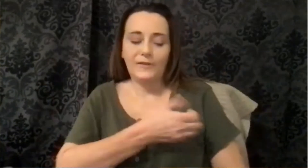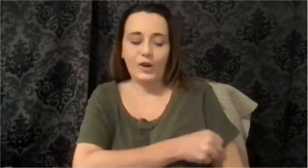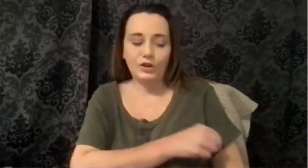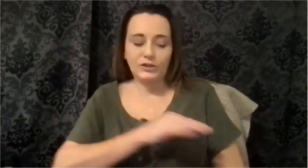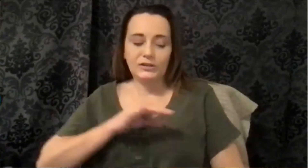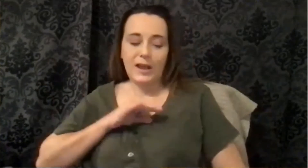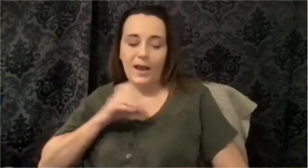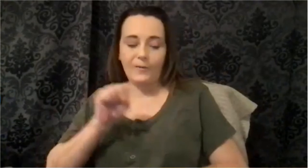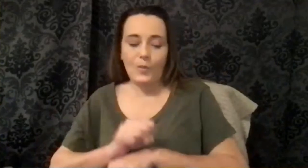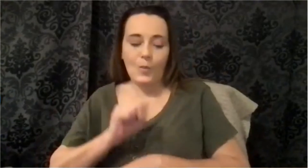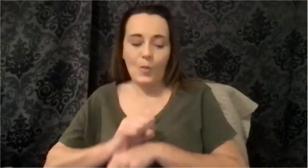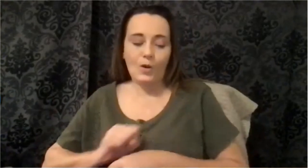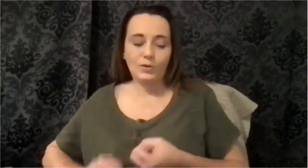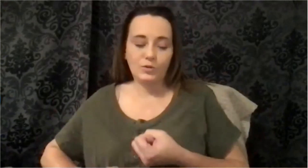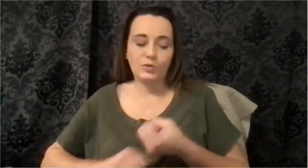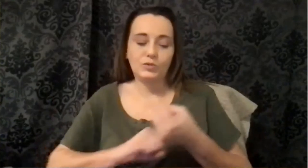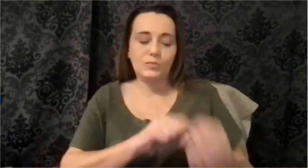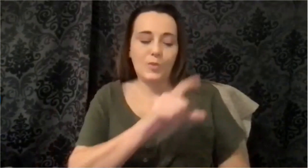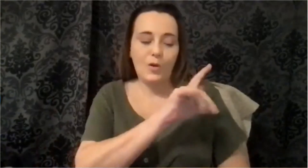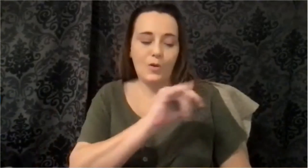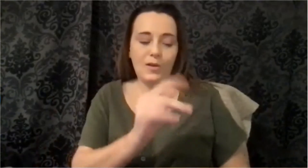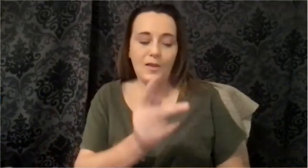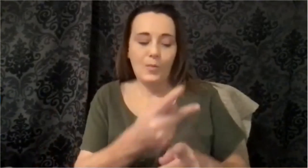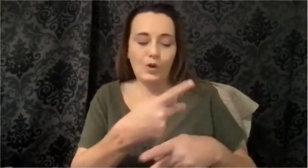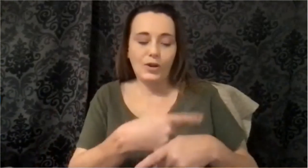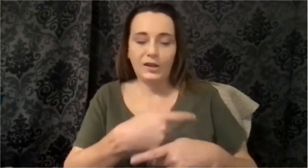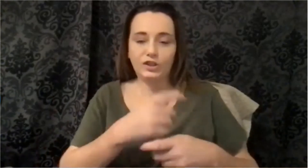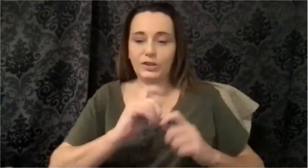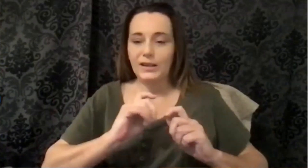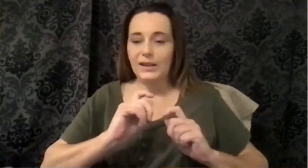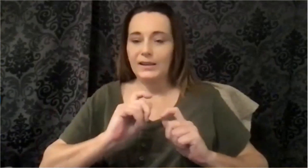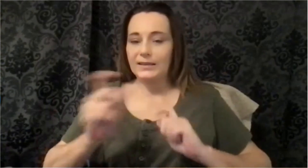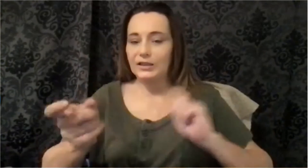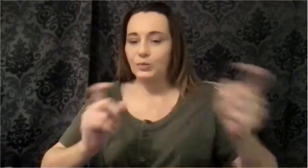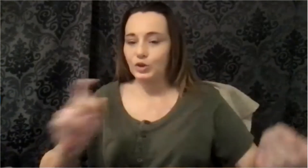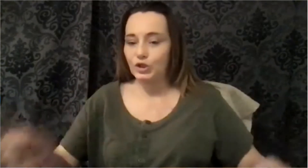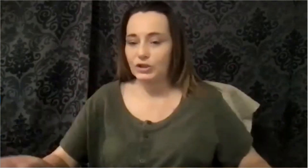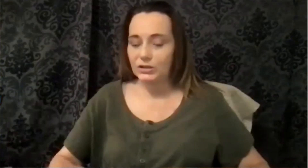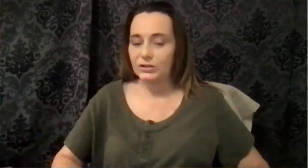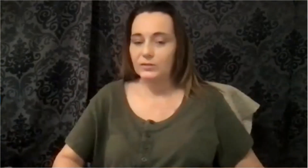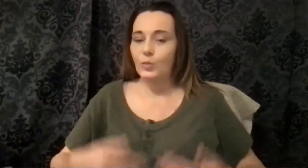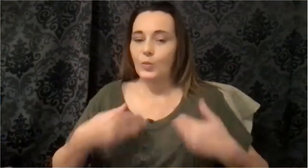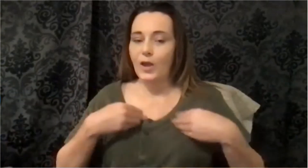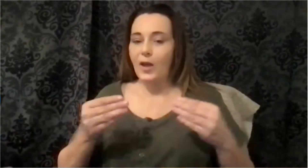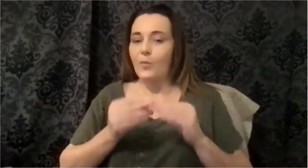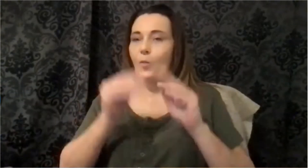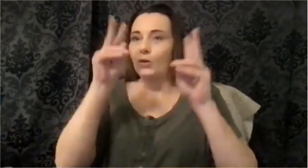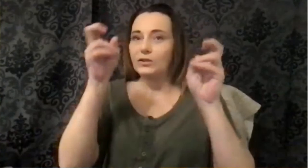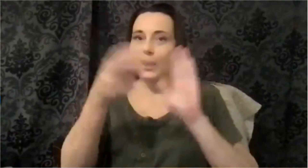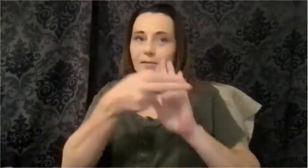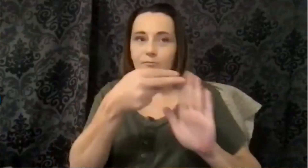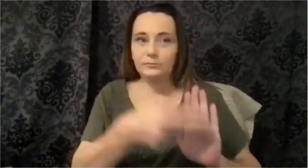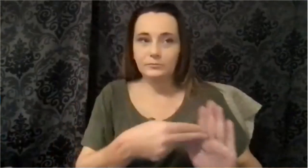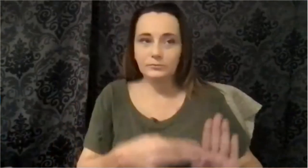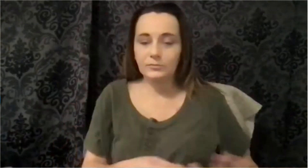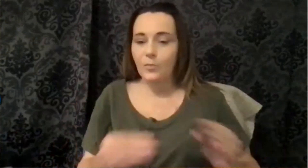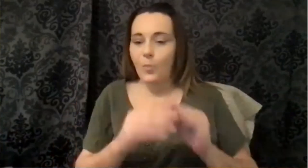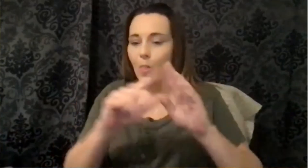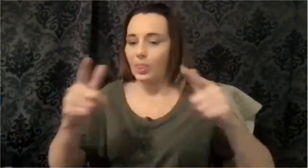to support literature production and distribution. We have more titles than ever and more languages than ever